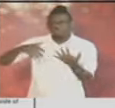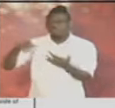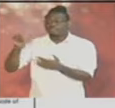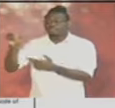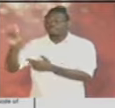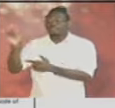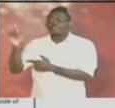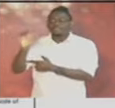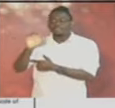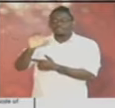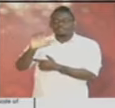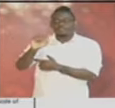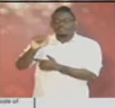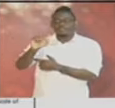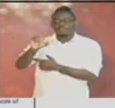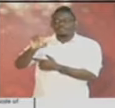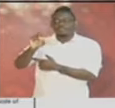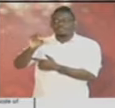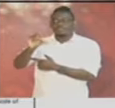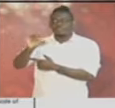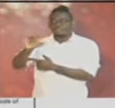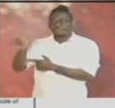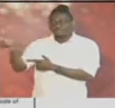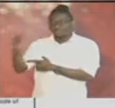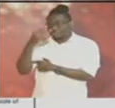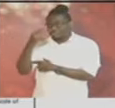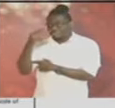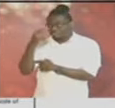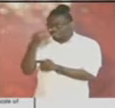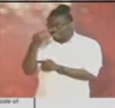the red circles indicate what we call